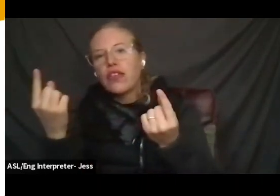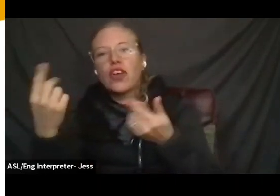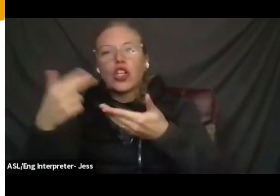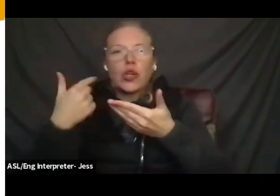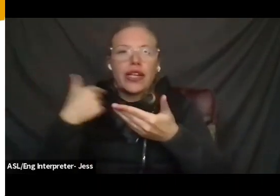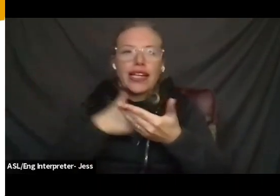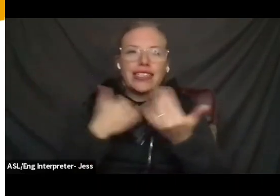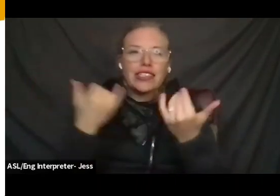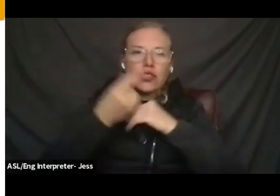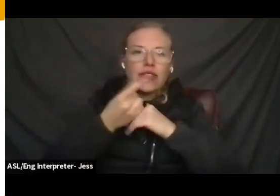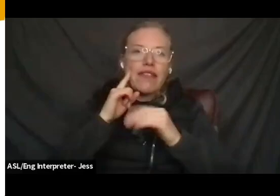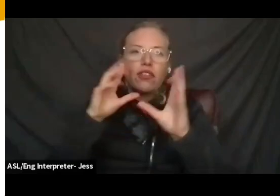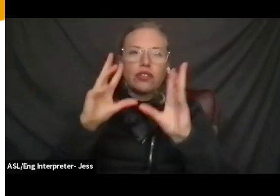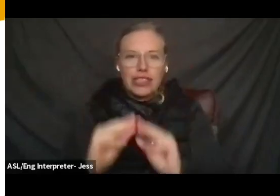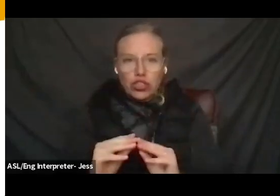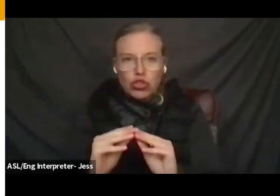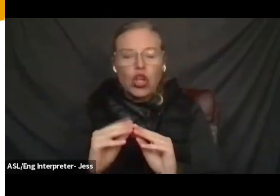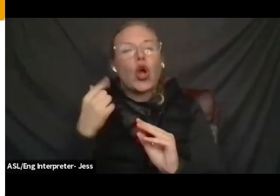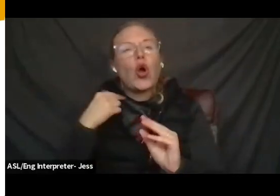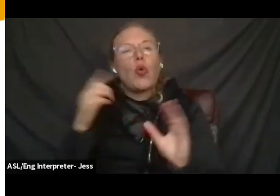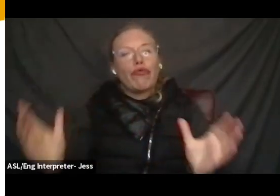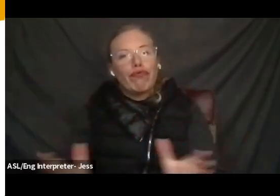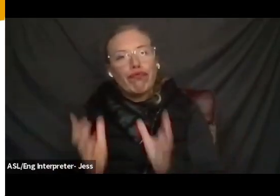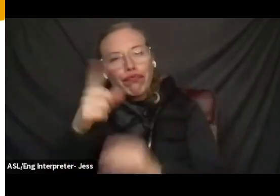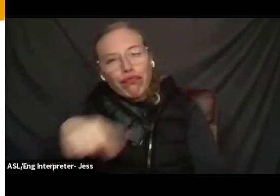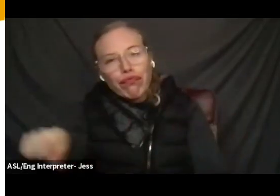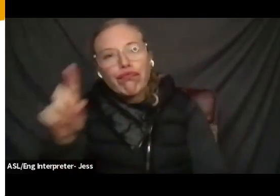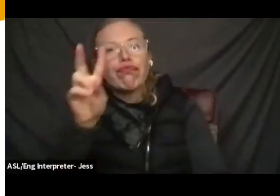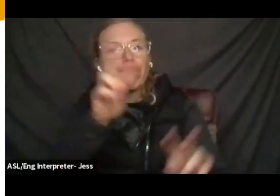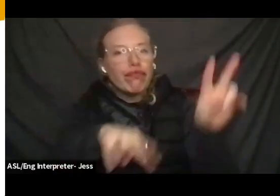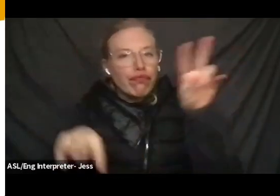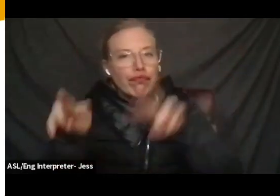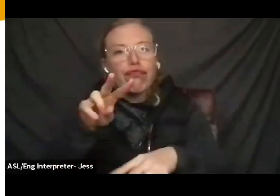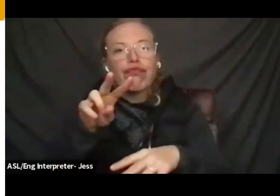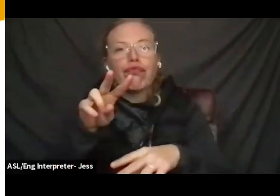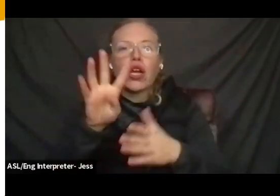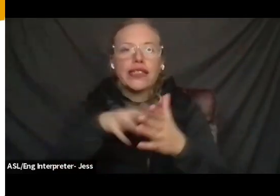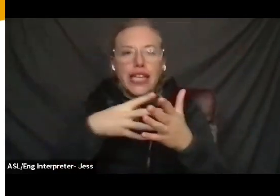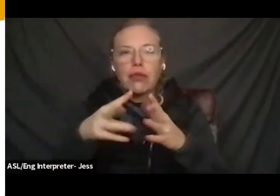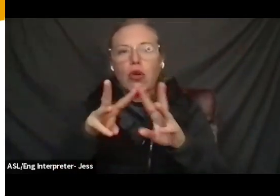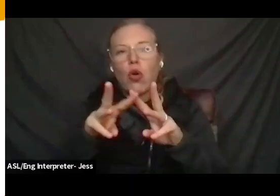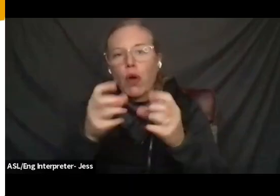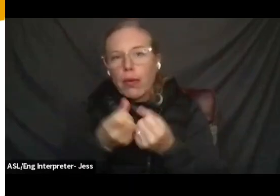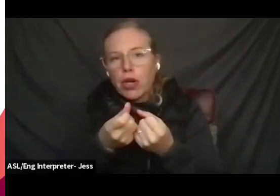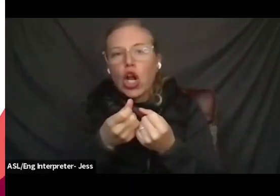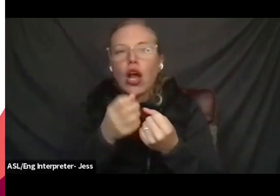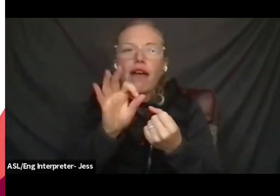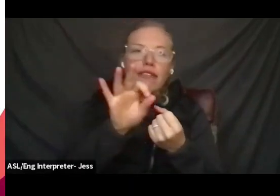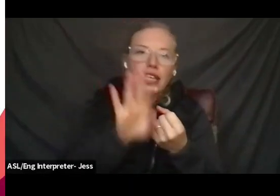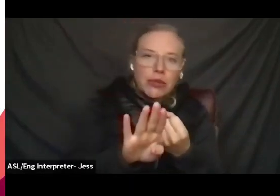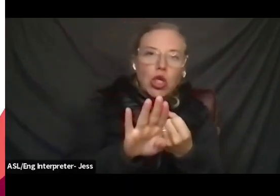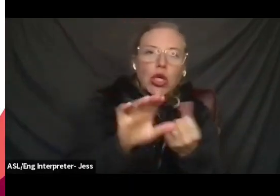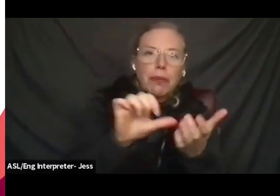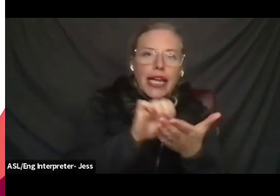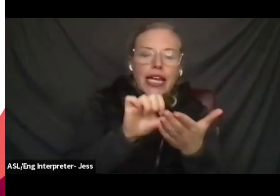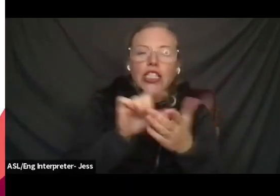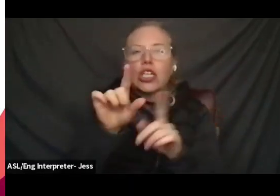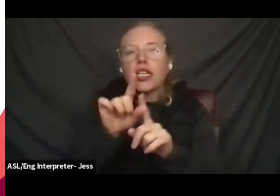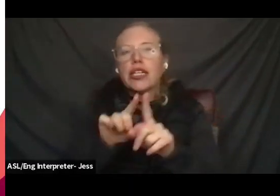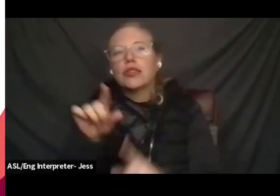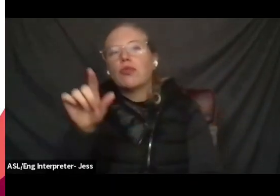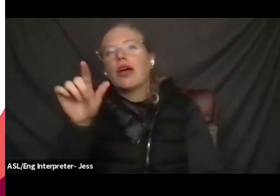joining us for today's session. We encourage you to check out our schedule of webinars, both on our Facebook page and our website at